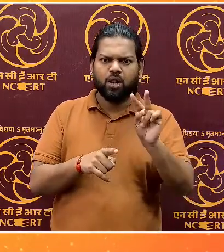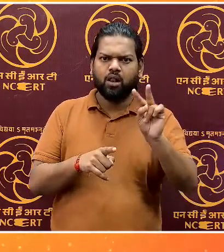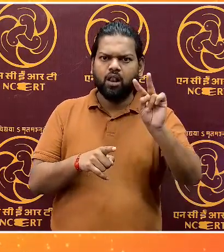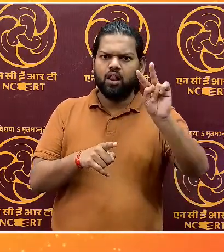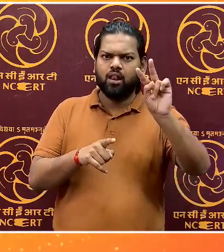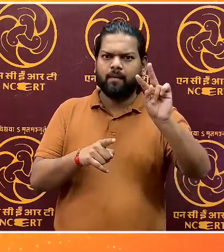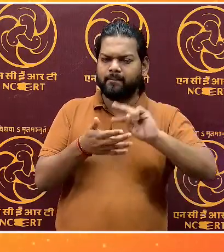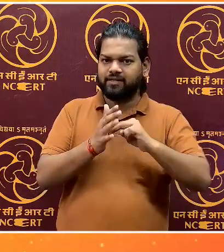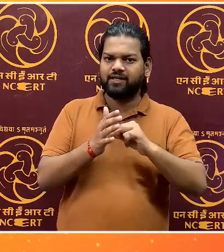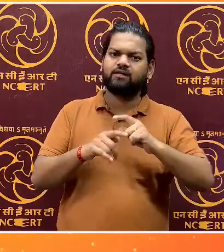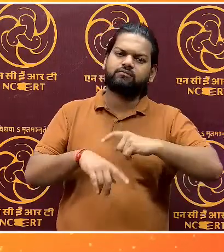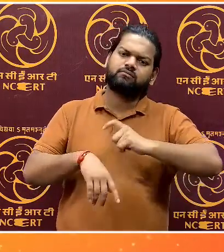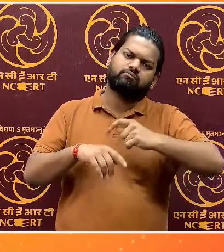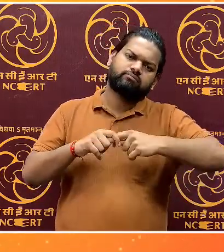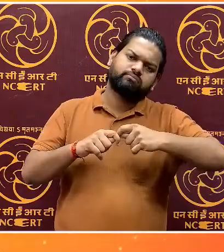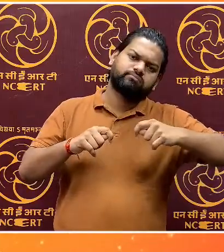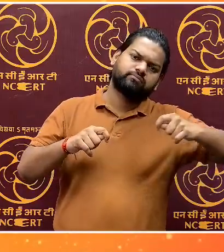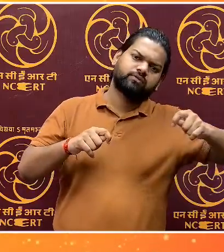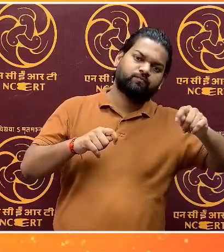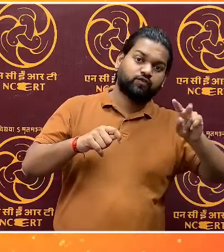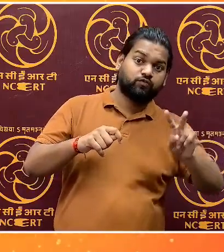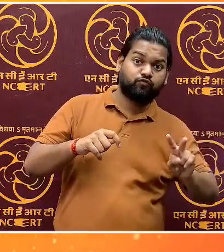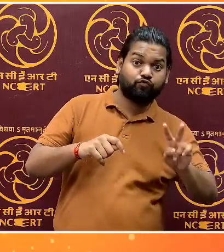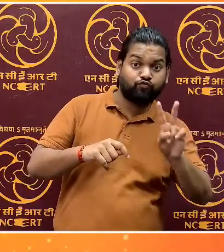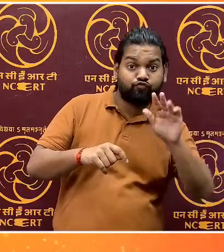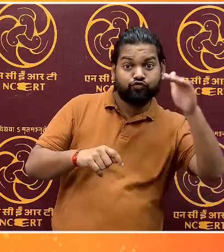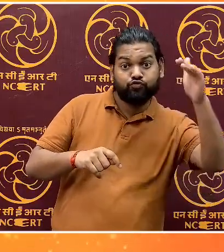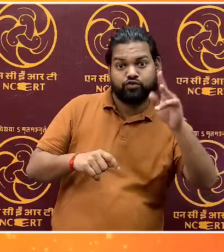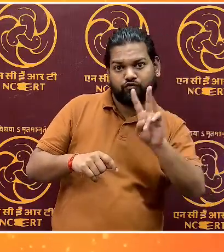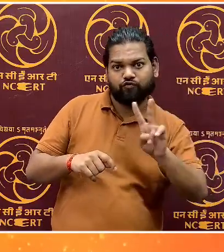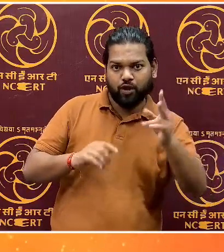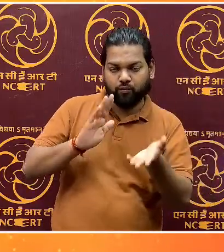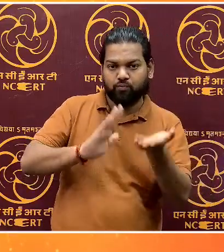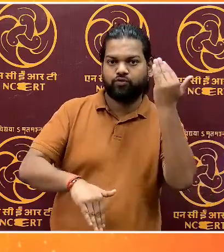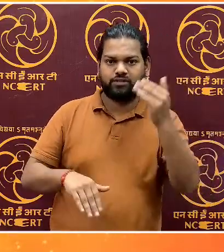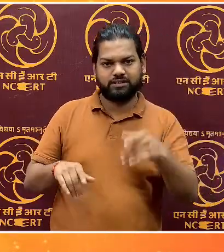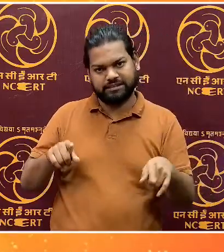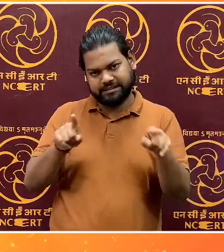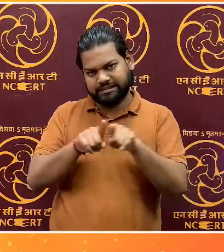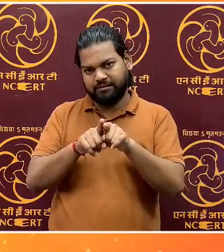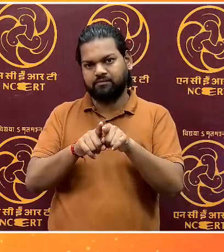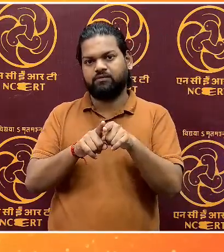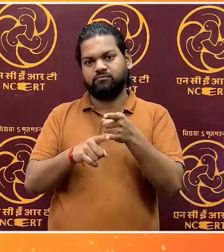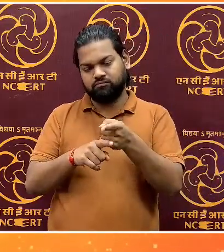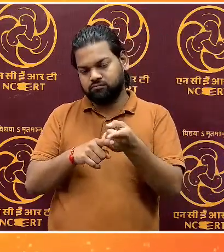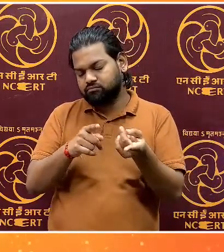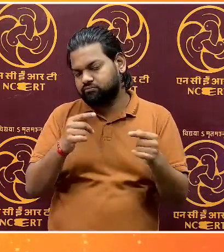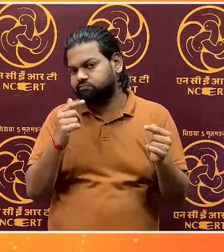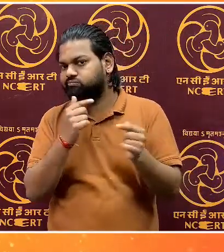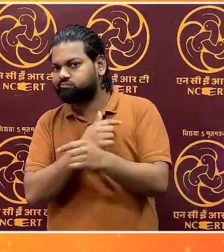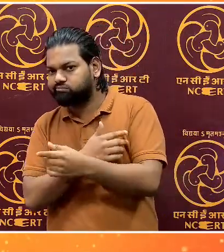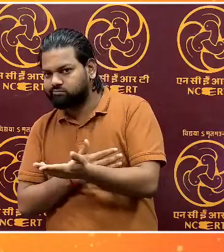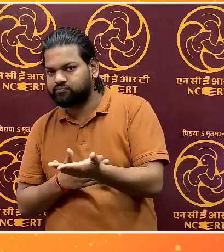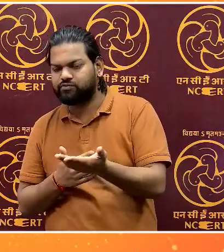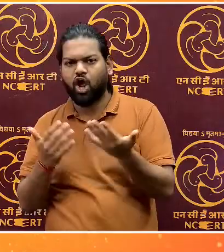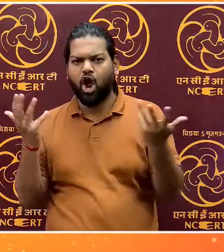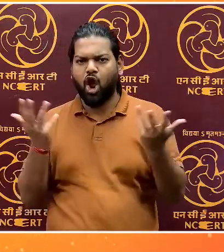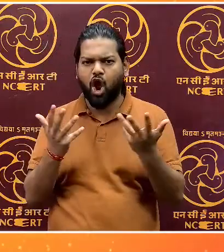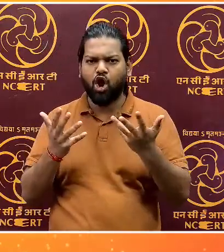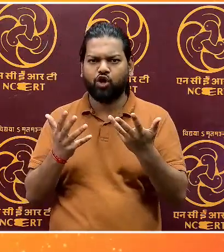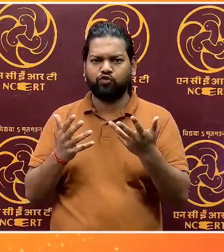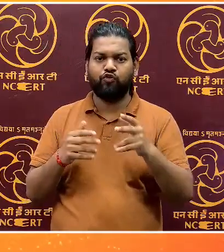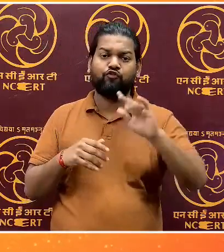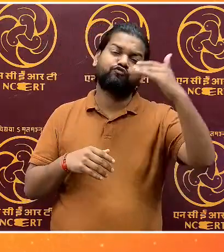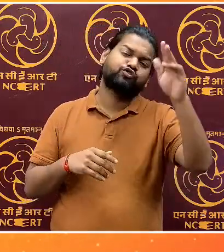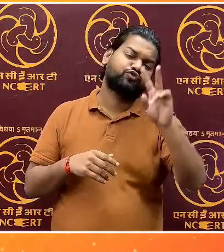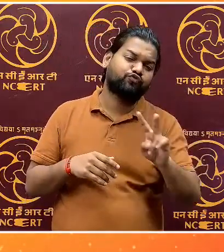So longer the time frame, longer will be the future value. Sure, sir. Again, the same is being reflected here as well. So So, if you, how we can compute the